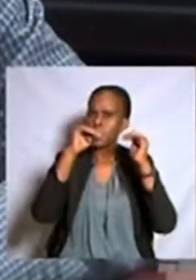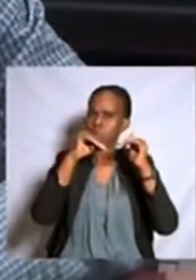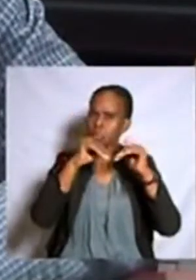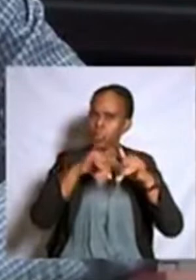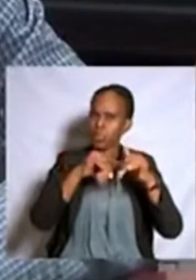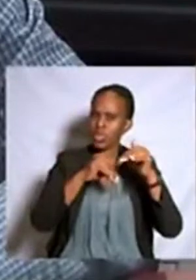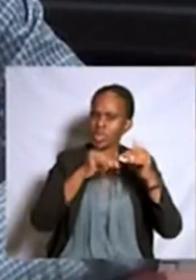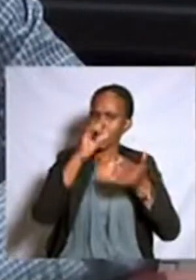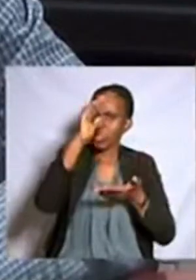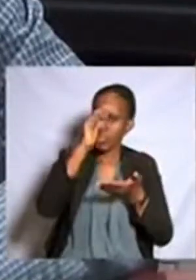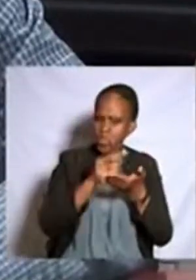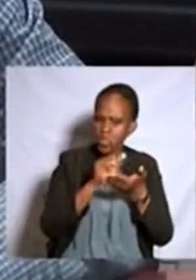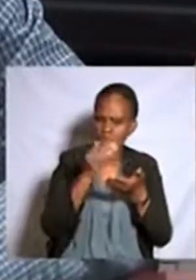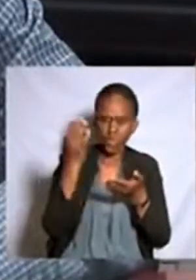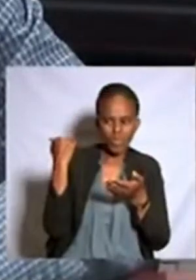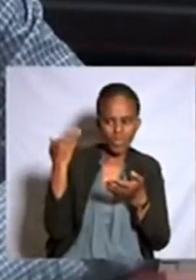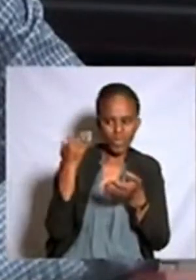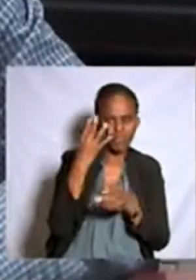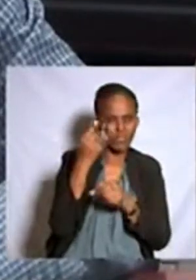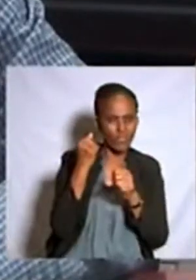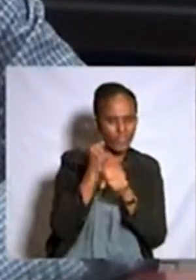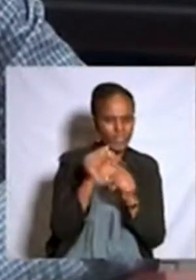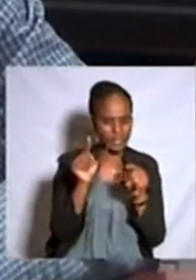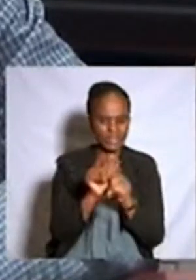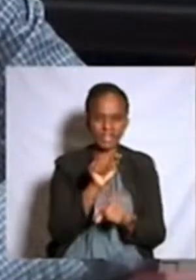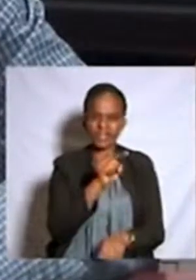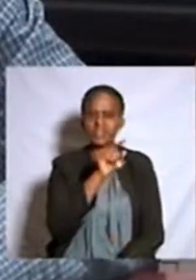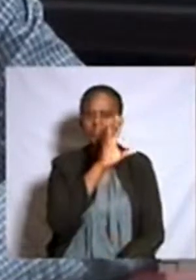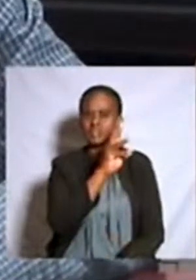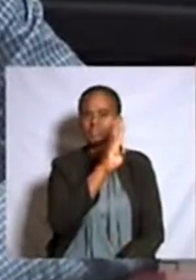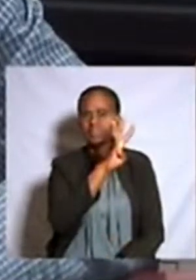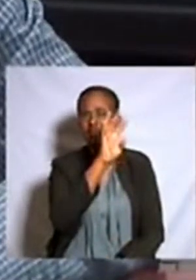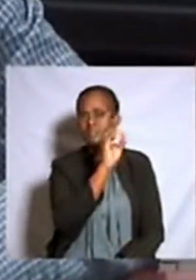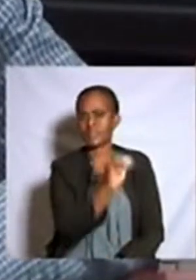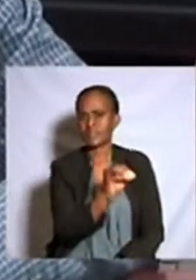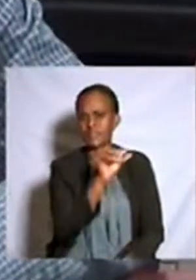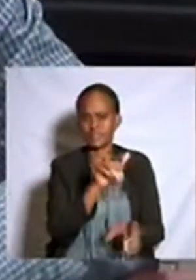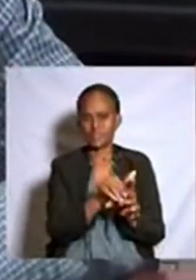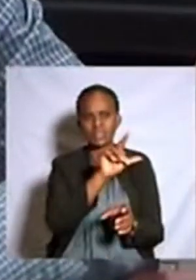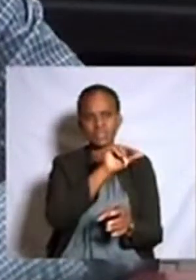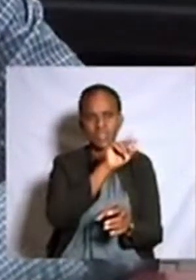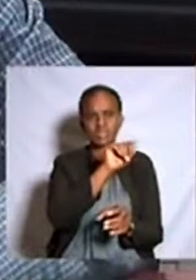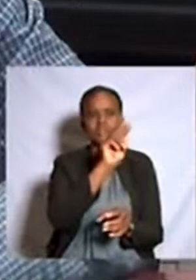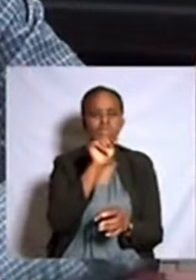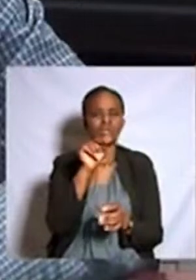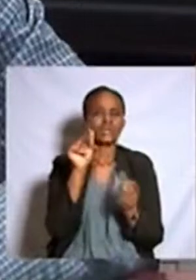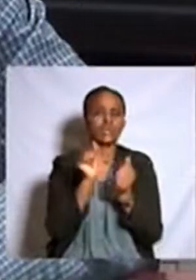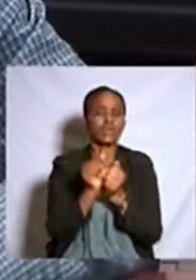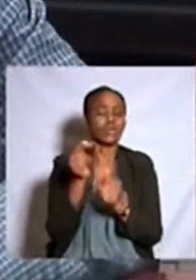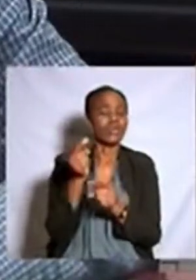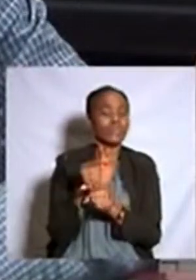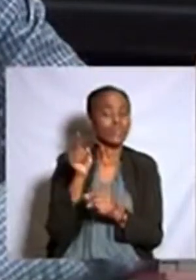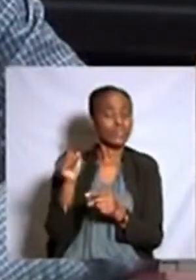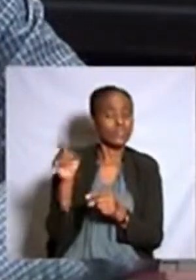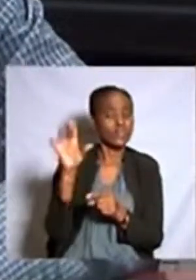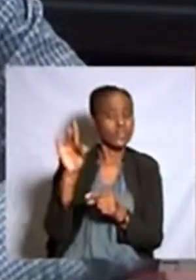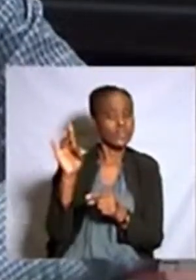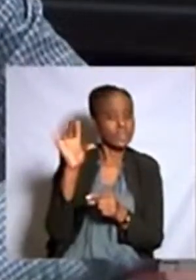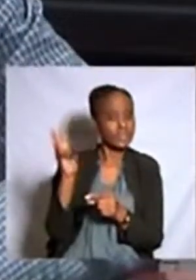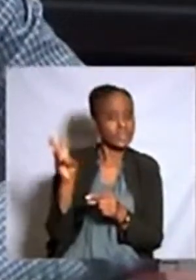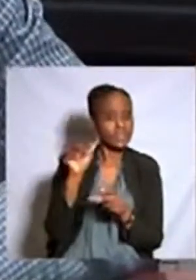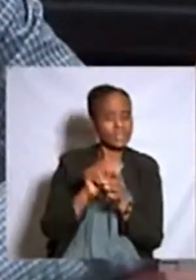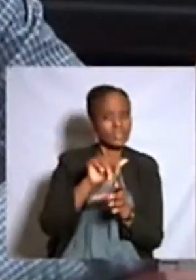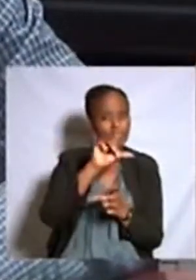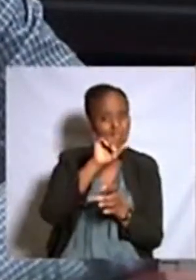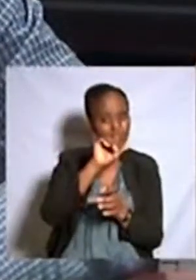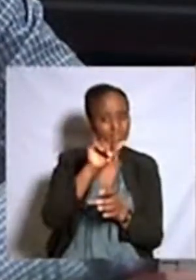last 4 years and was at 64% in 2022 and from 86% in